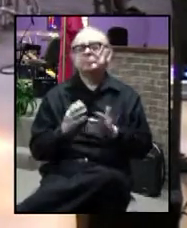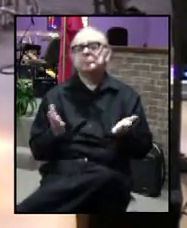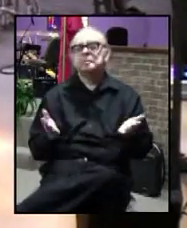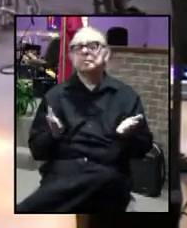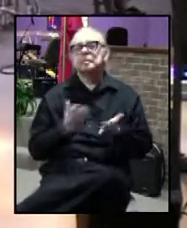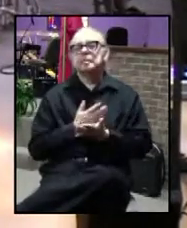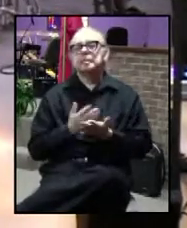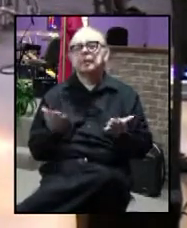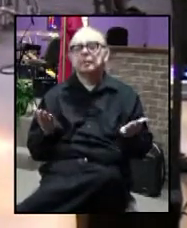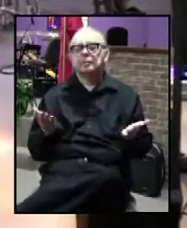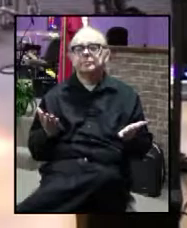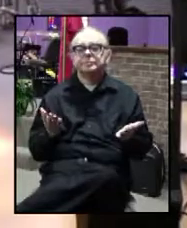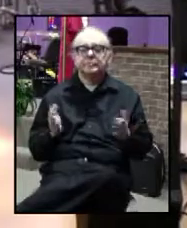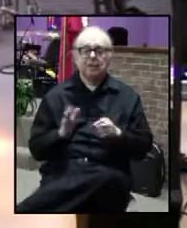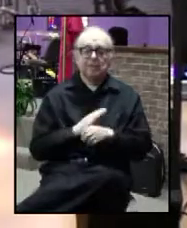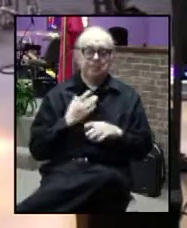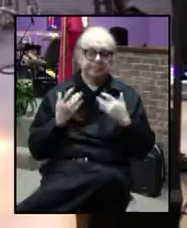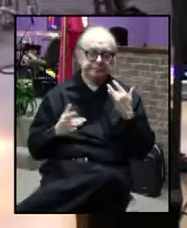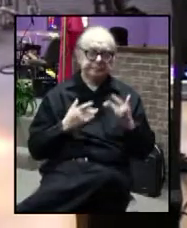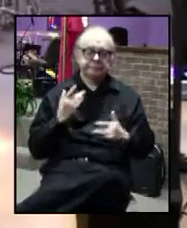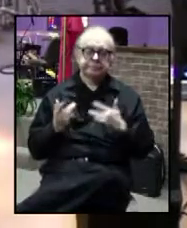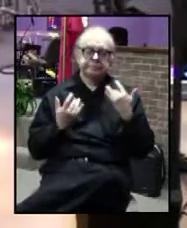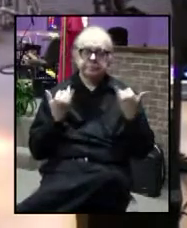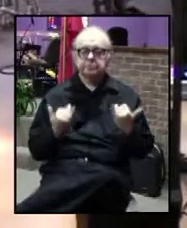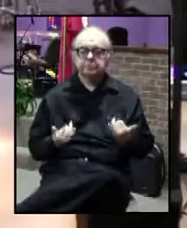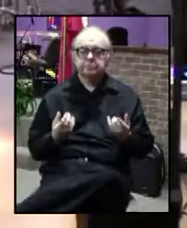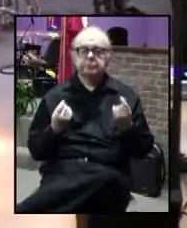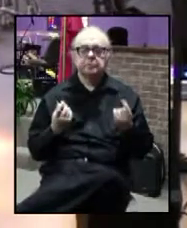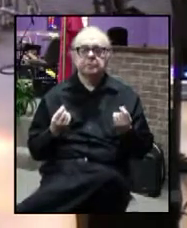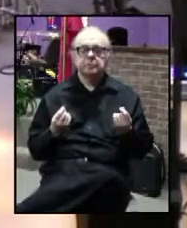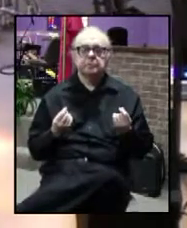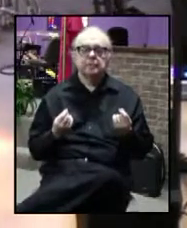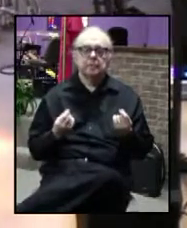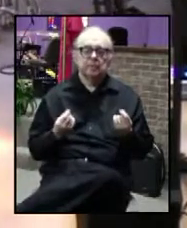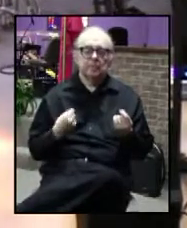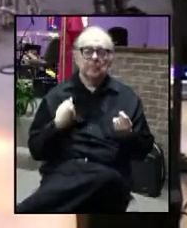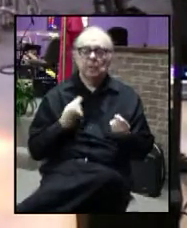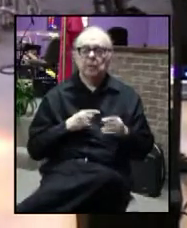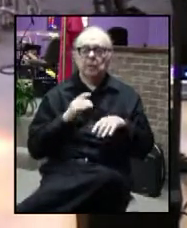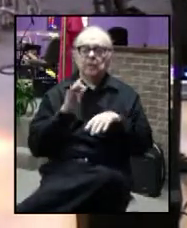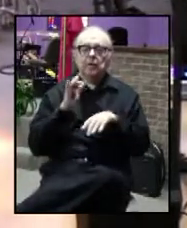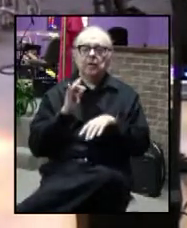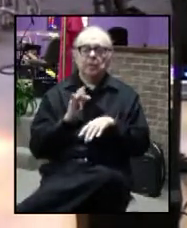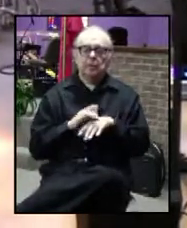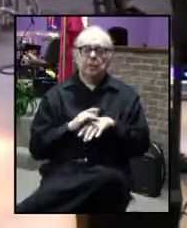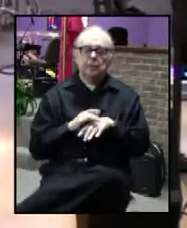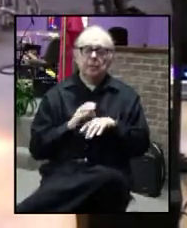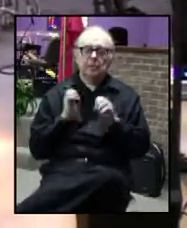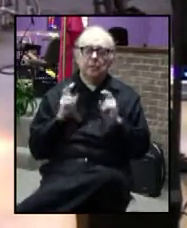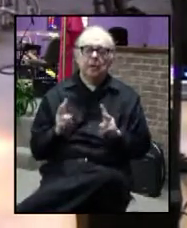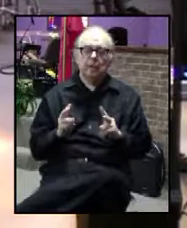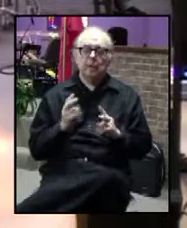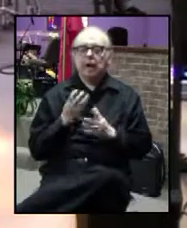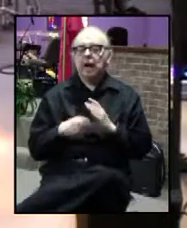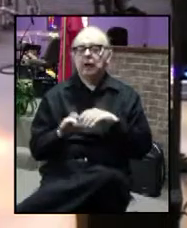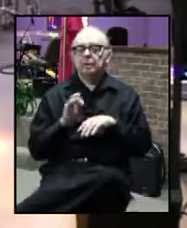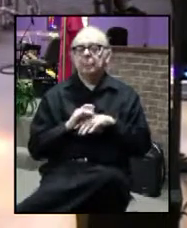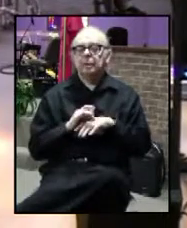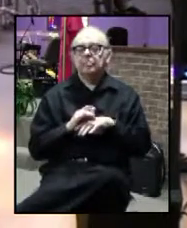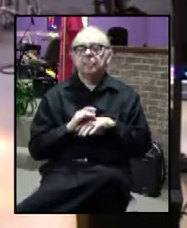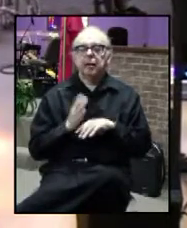and everything. And it's totally exciting. So now what are we doing? We're reaching out into evangelism and outreach like we've never